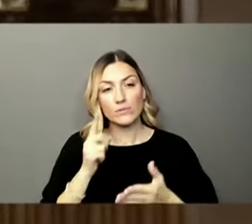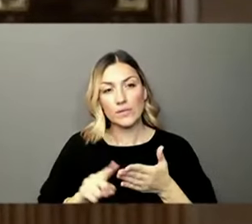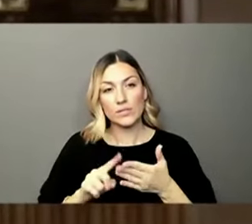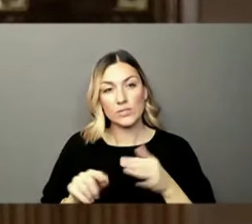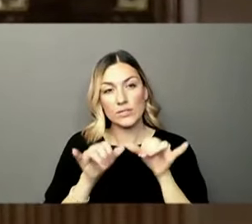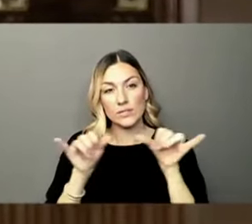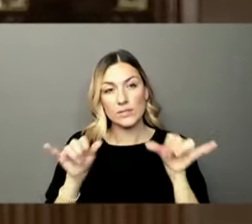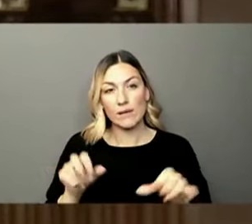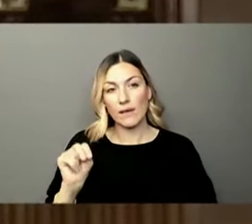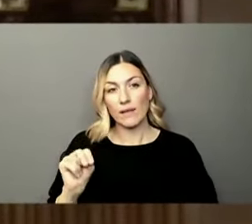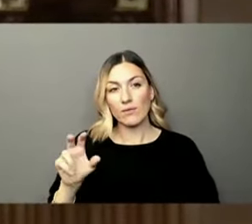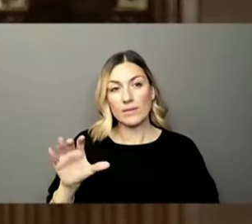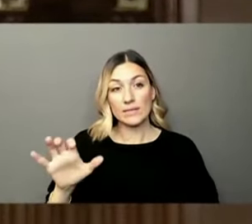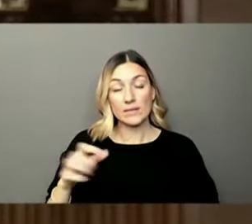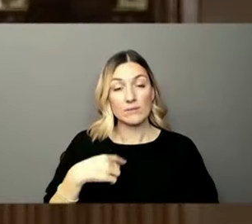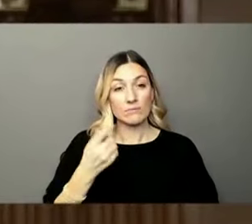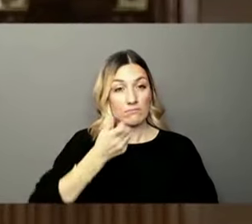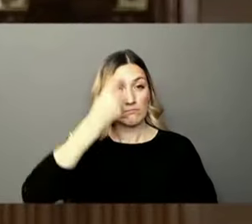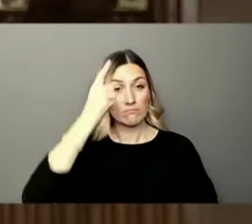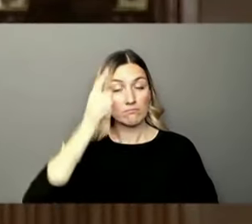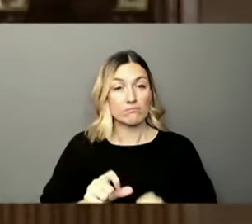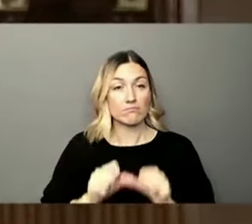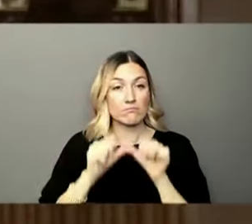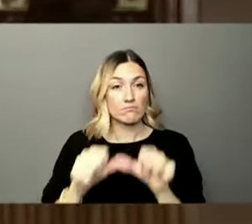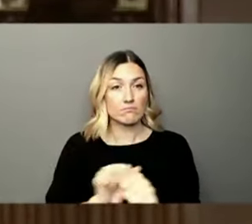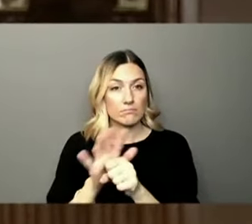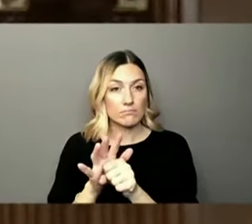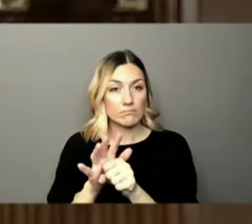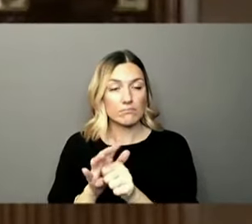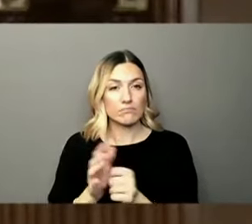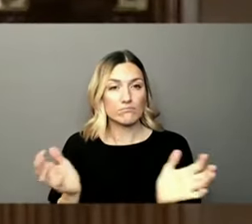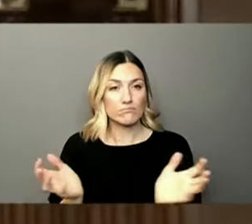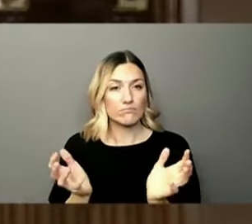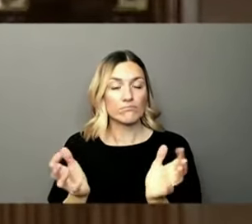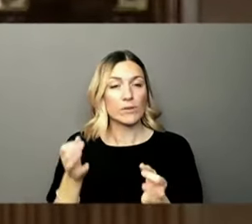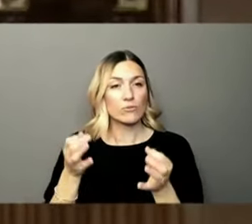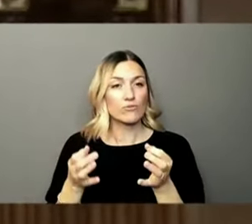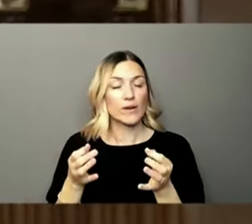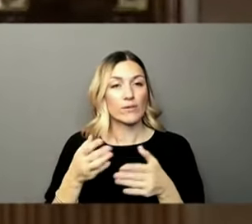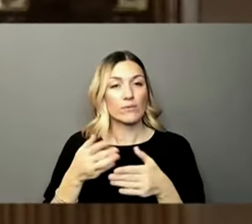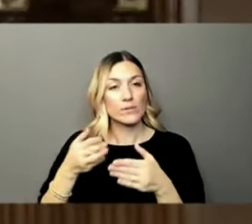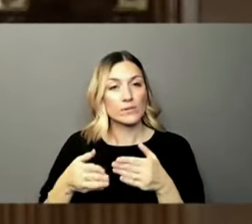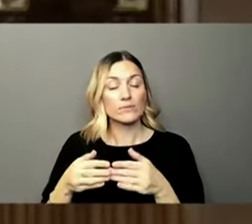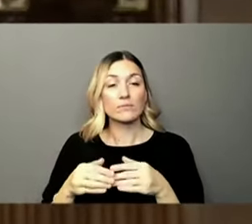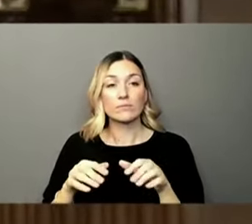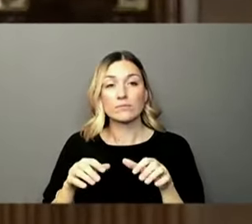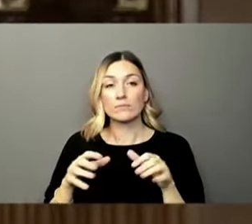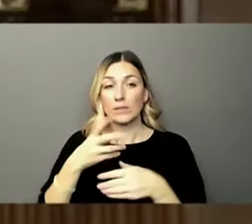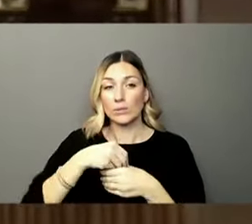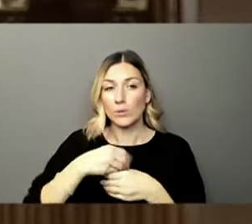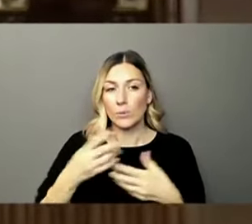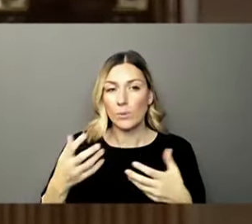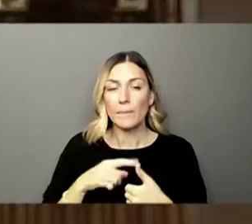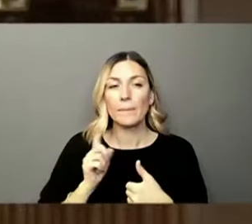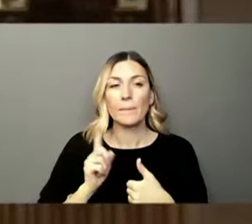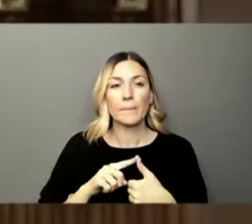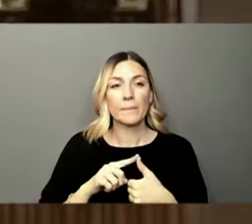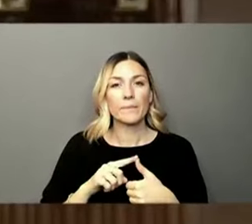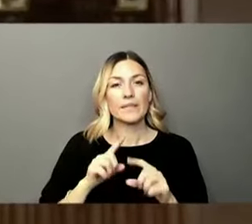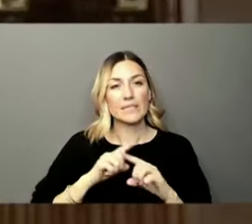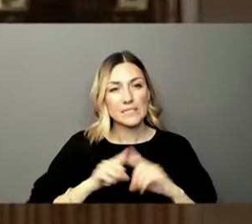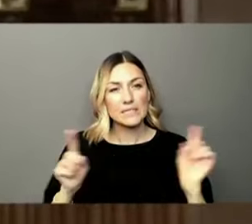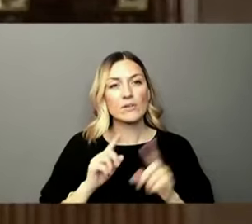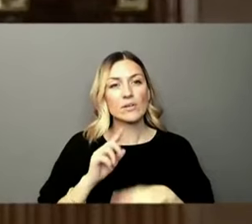N3C to enhance our understanding of long COVID and bolster trial findings. Activities can include symptom subphenotypes across